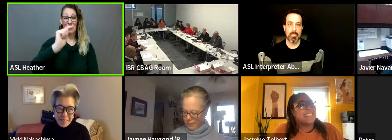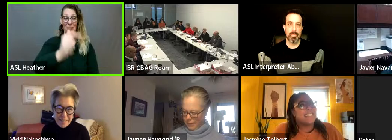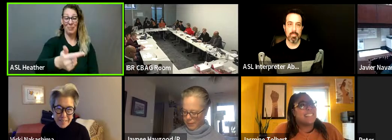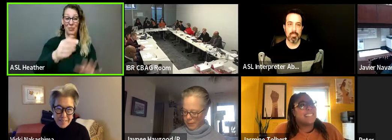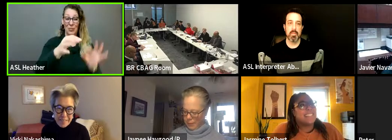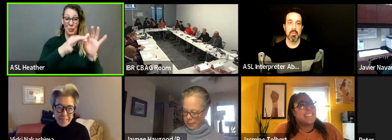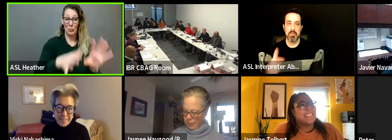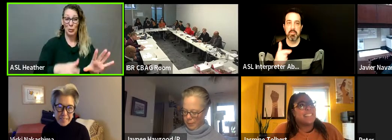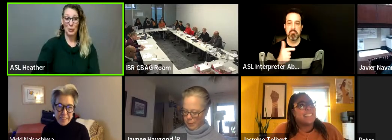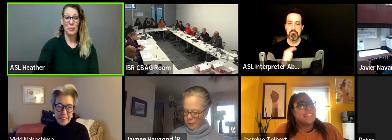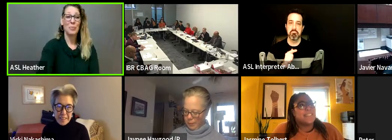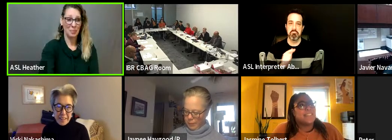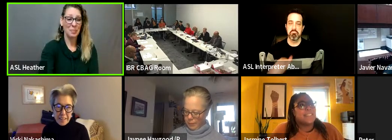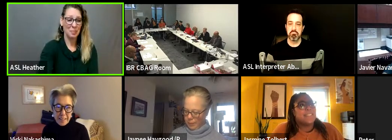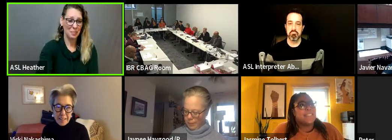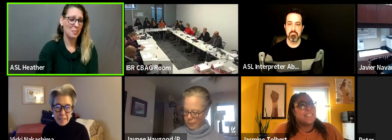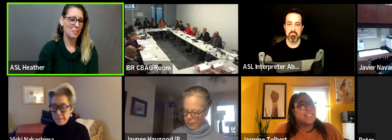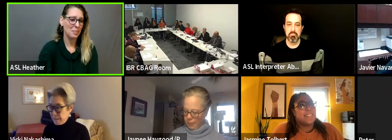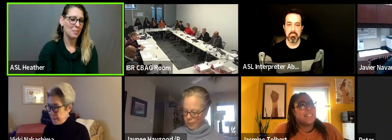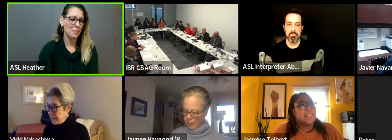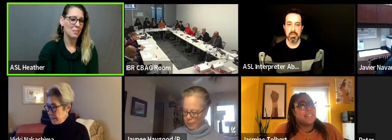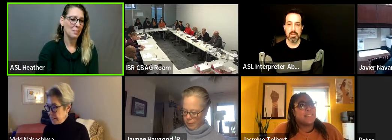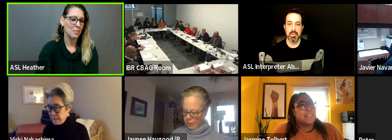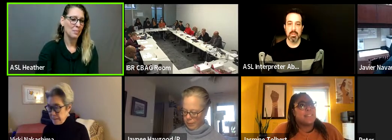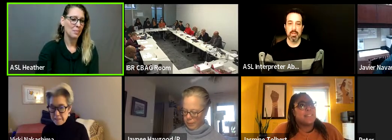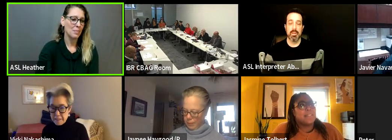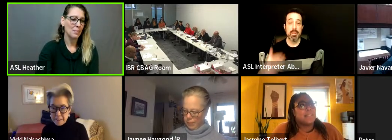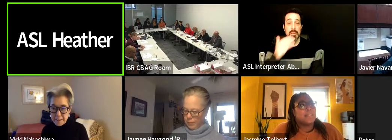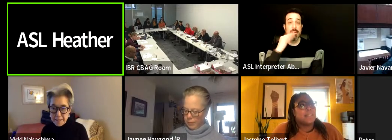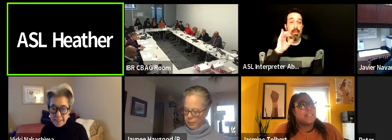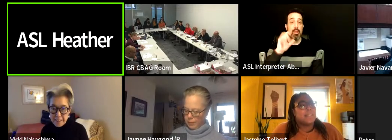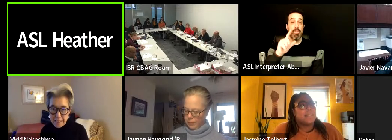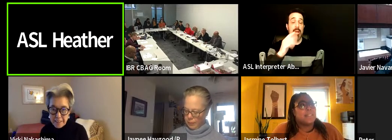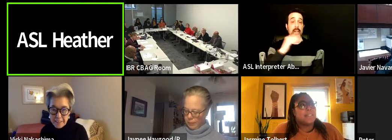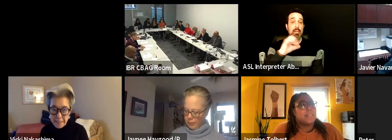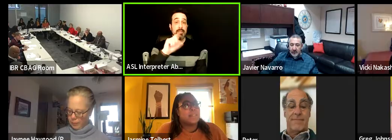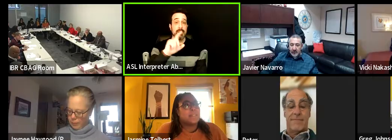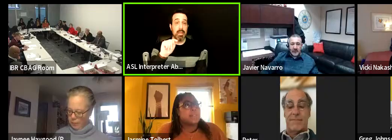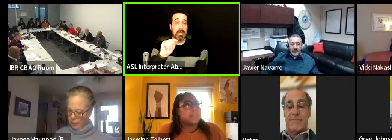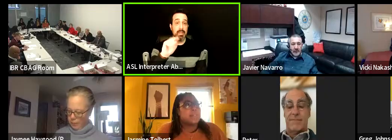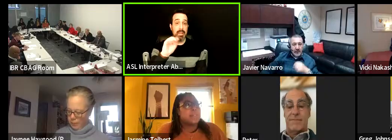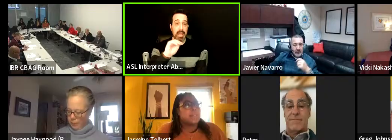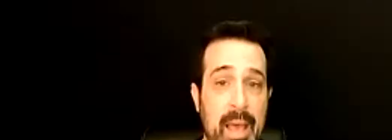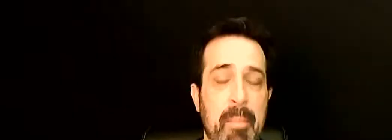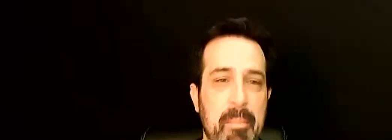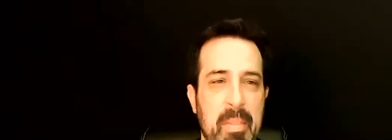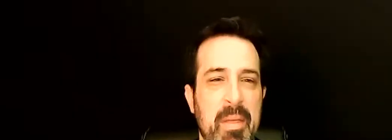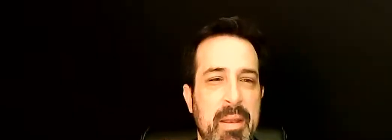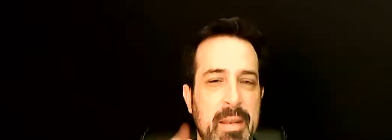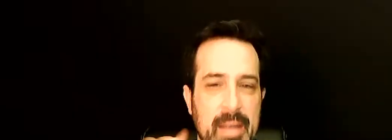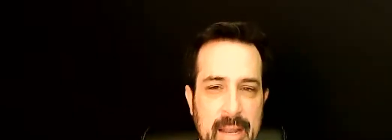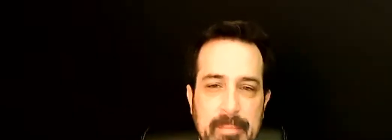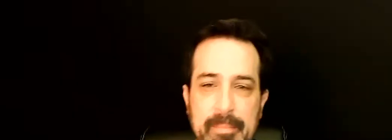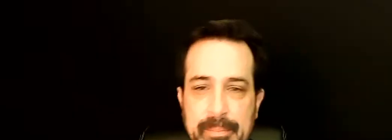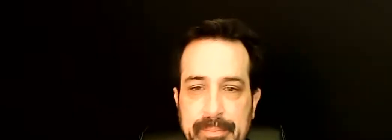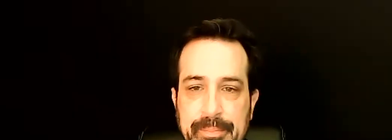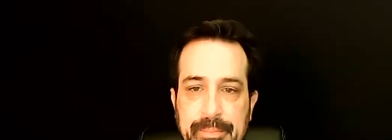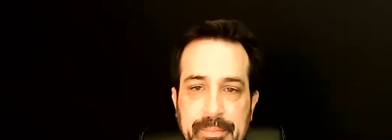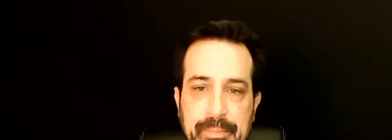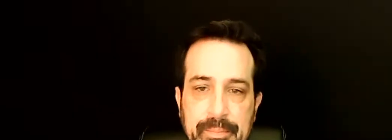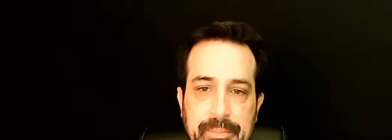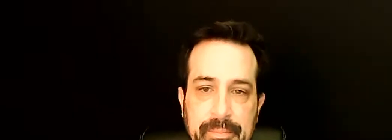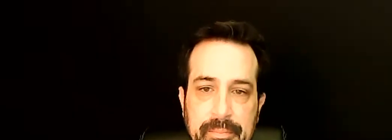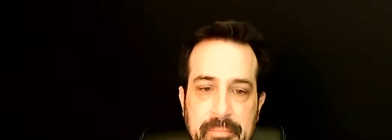Thank you, Michael. Scott M., and then Nate. Morning, everyone. I'm Scott McCallum, he, him pronouns. I'm